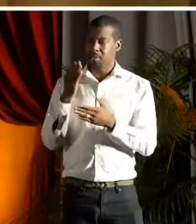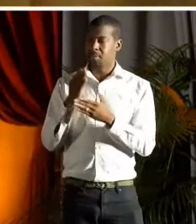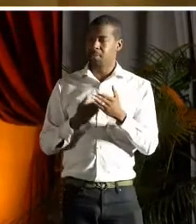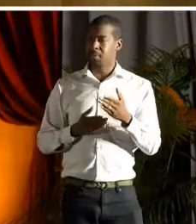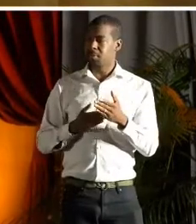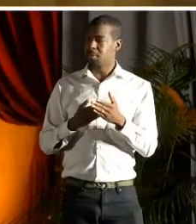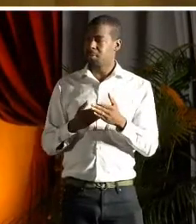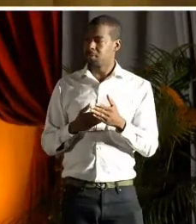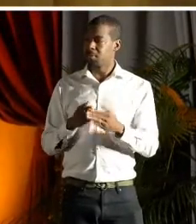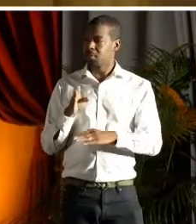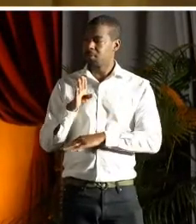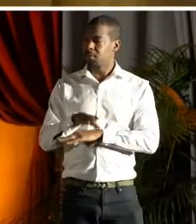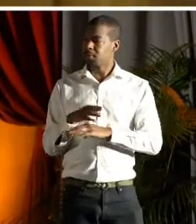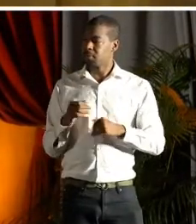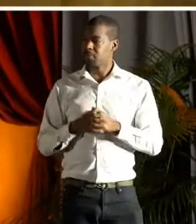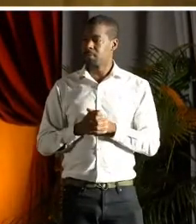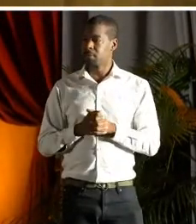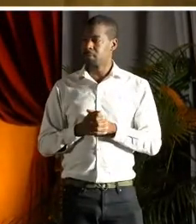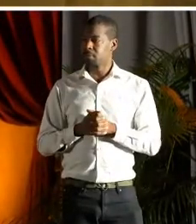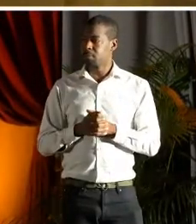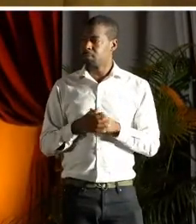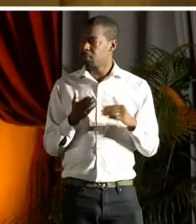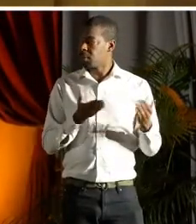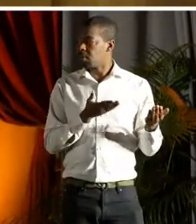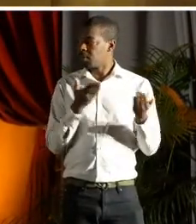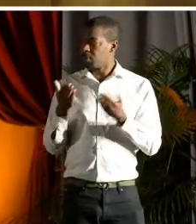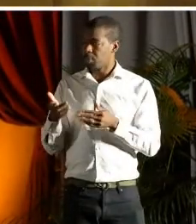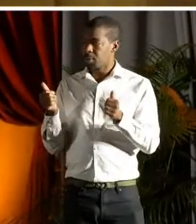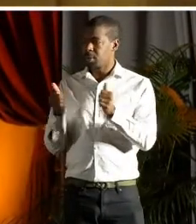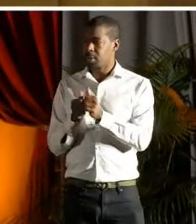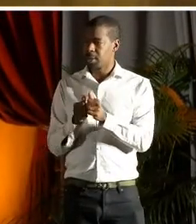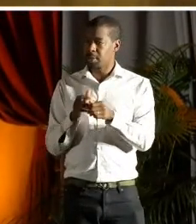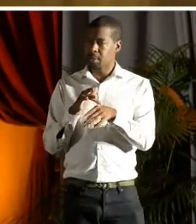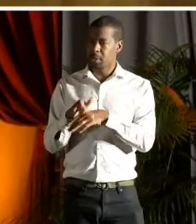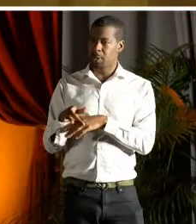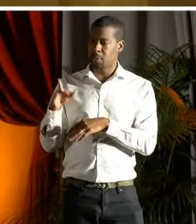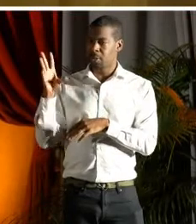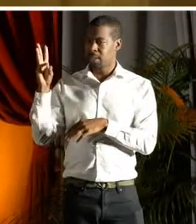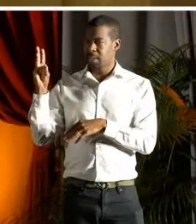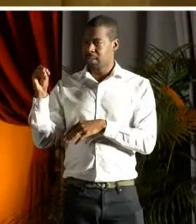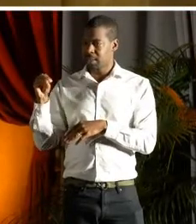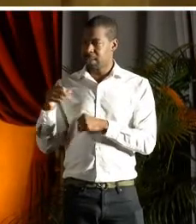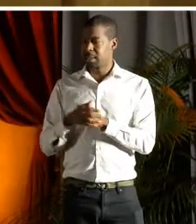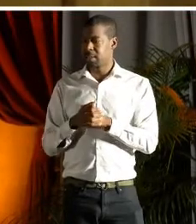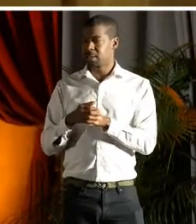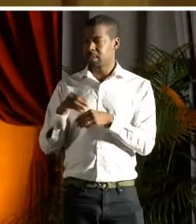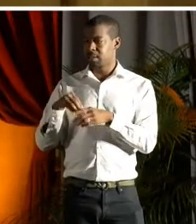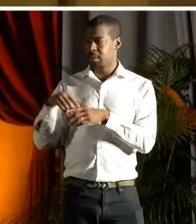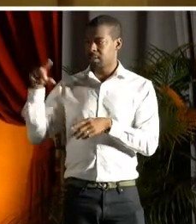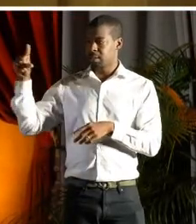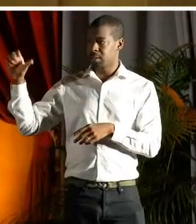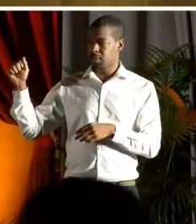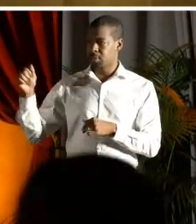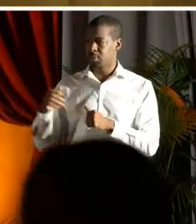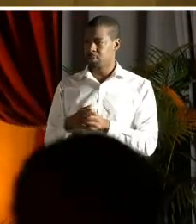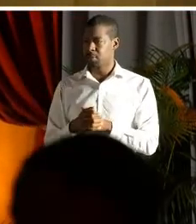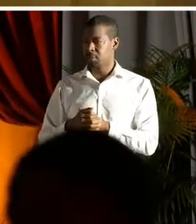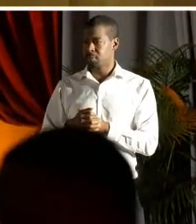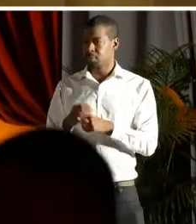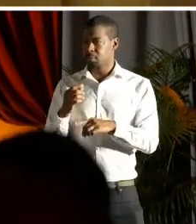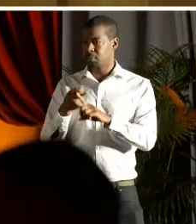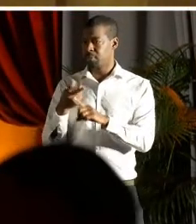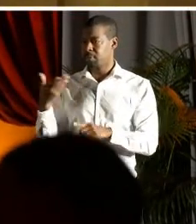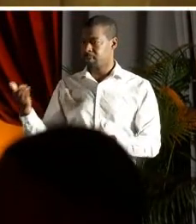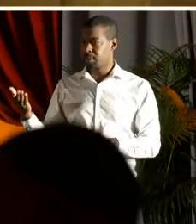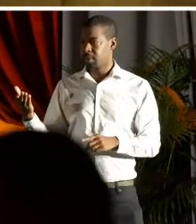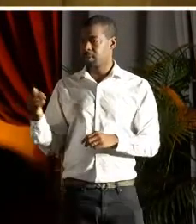evening. They were brought together in the early 60s in Albany, Georgia, by the famed